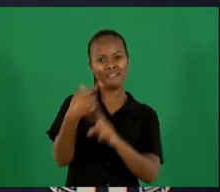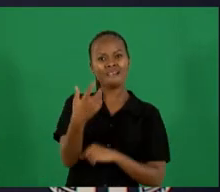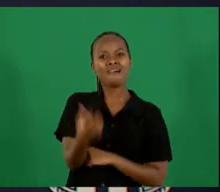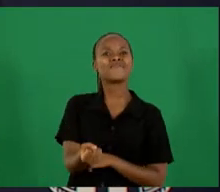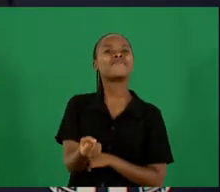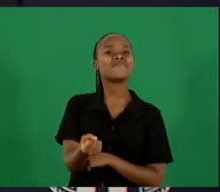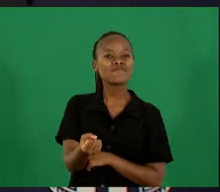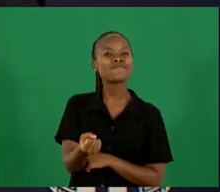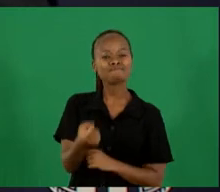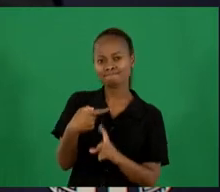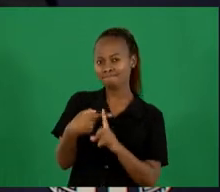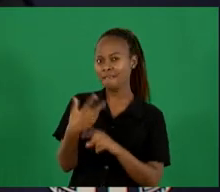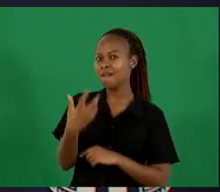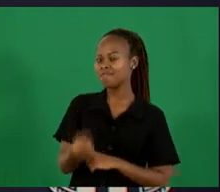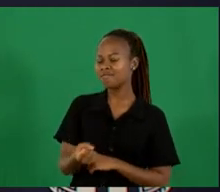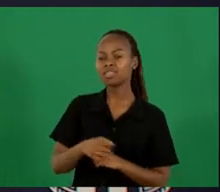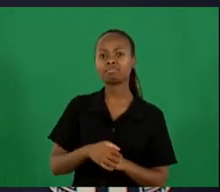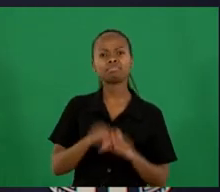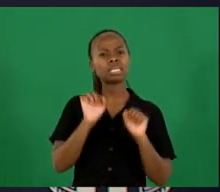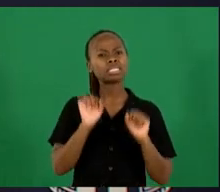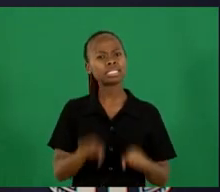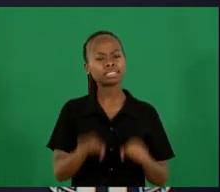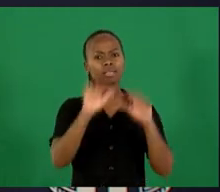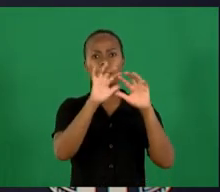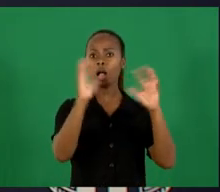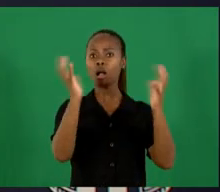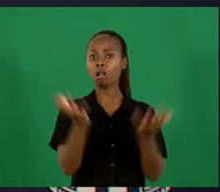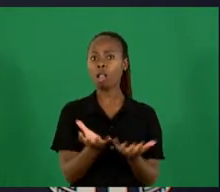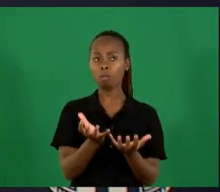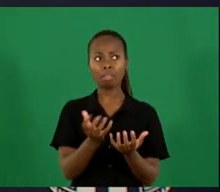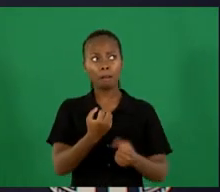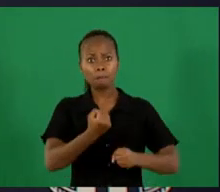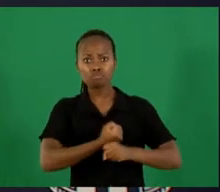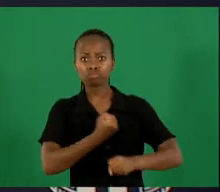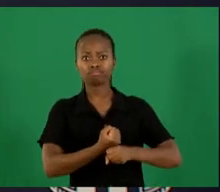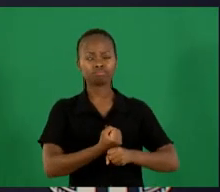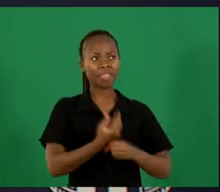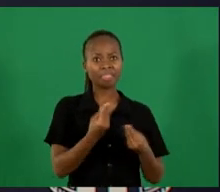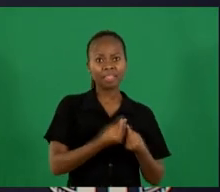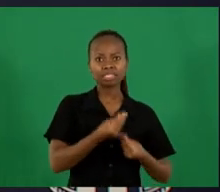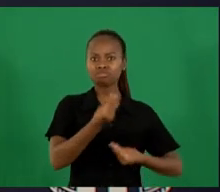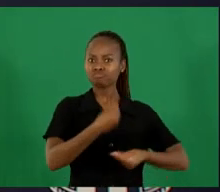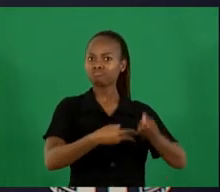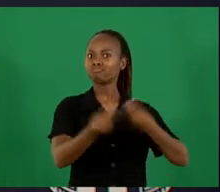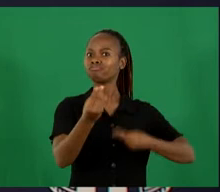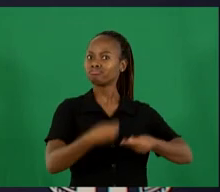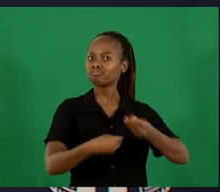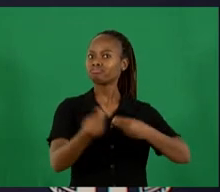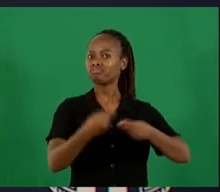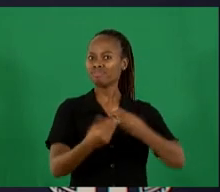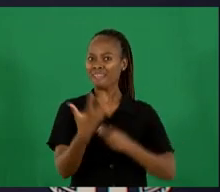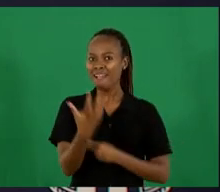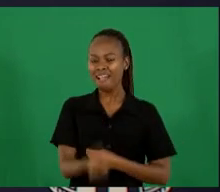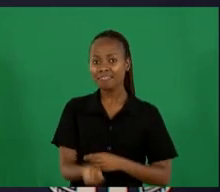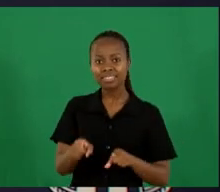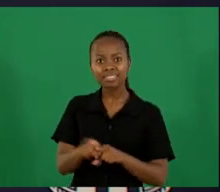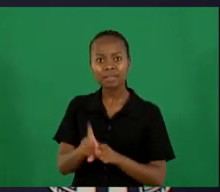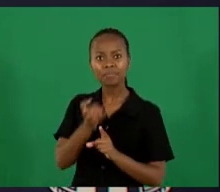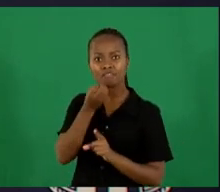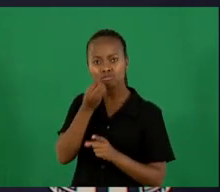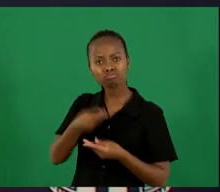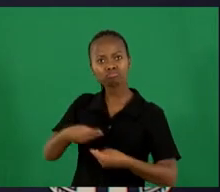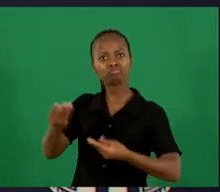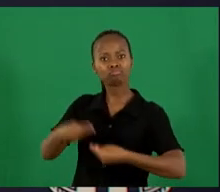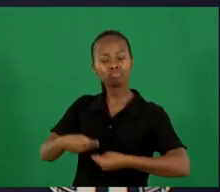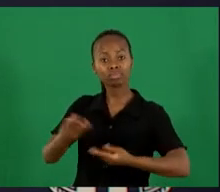Despite some easing of global producer price and food inflation, global price levels remain